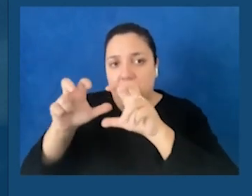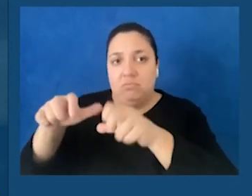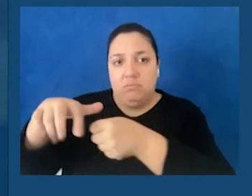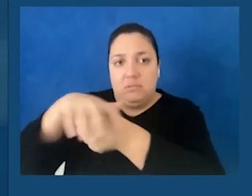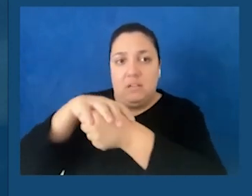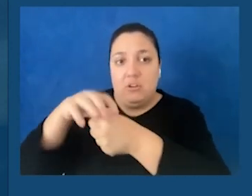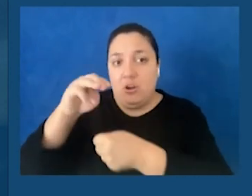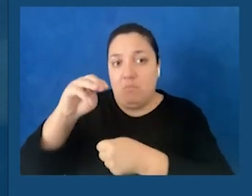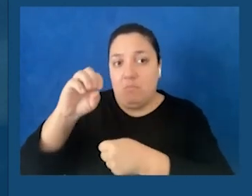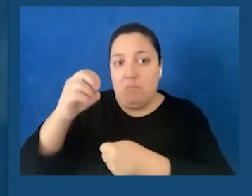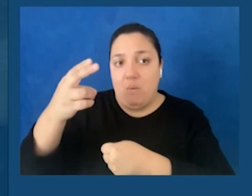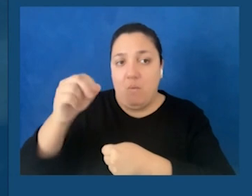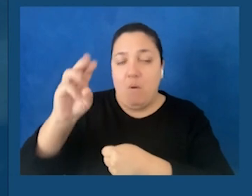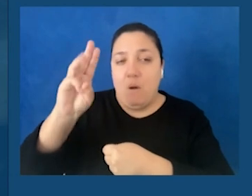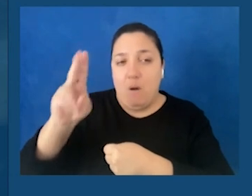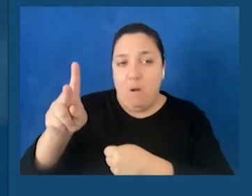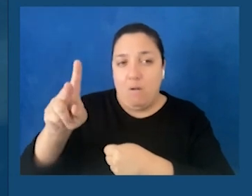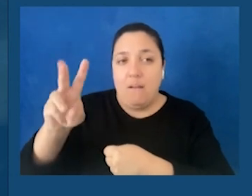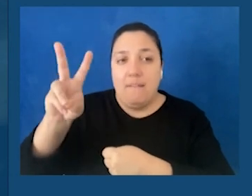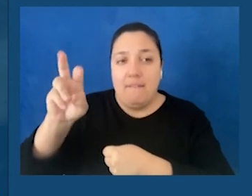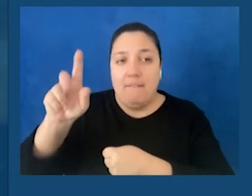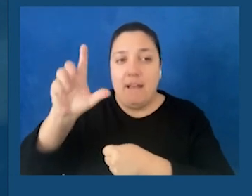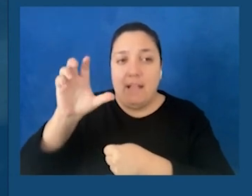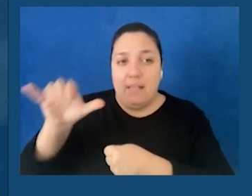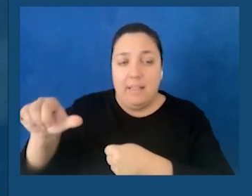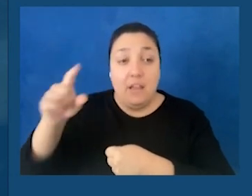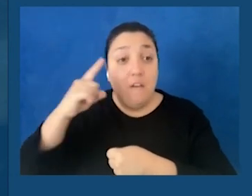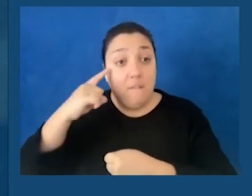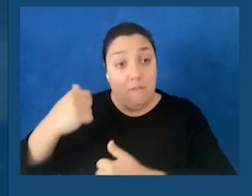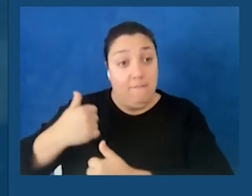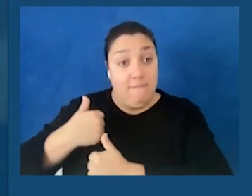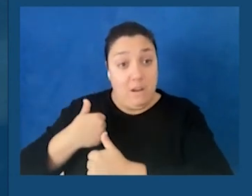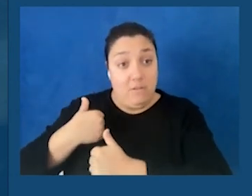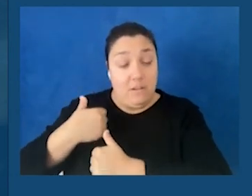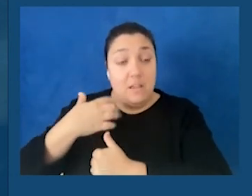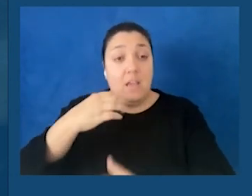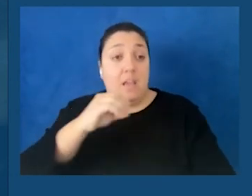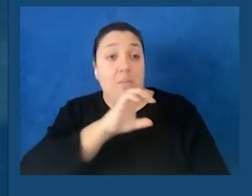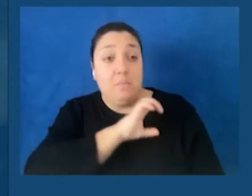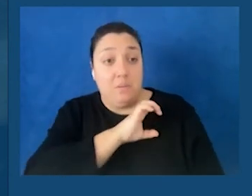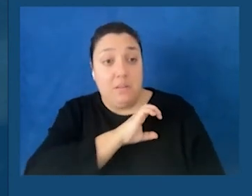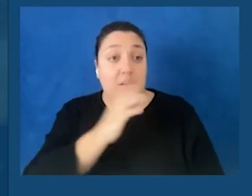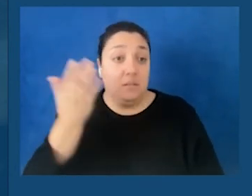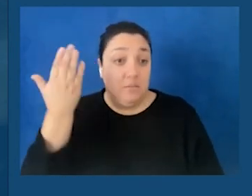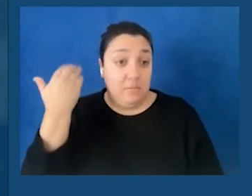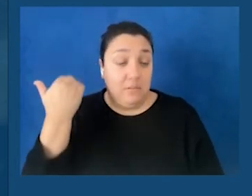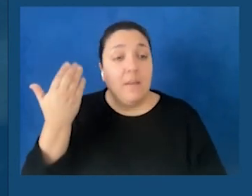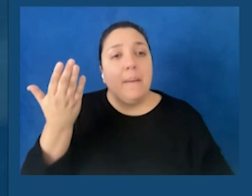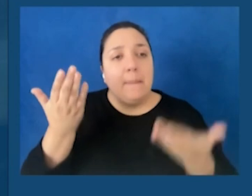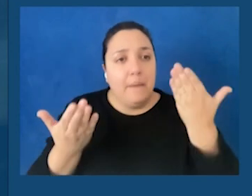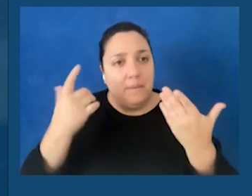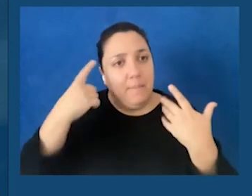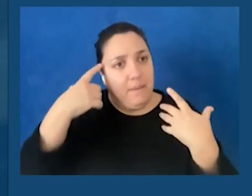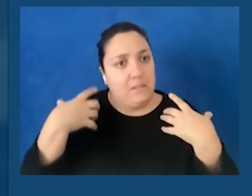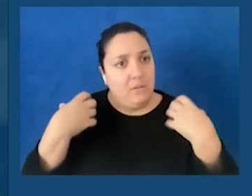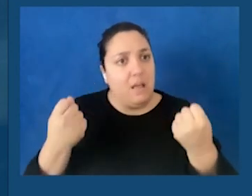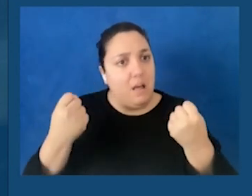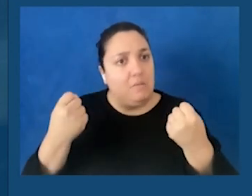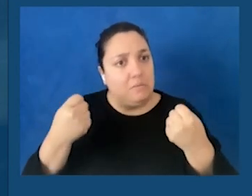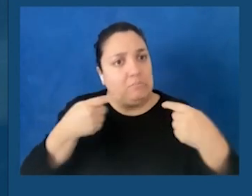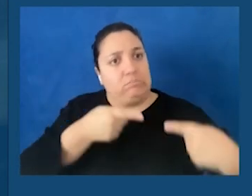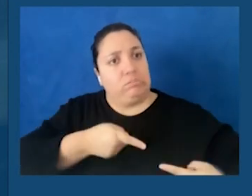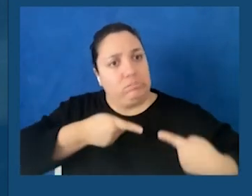expand services for veterans and law enforcement who are struggling with mental health. It is about time.